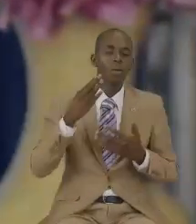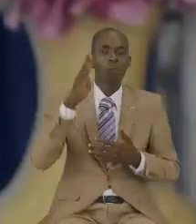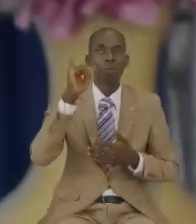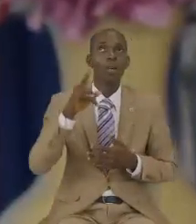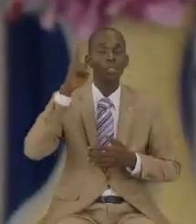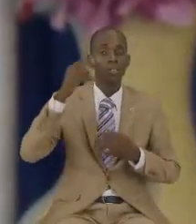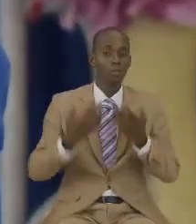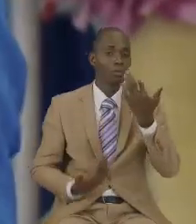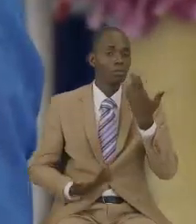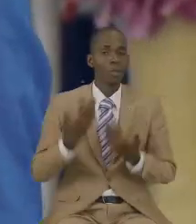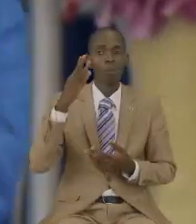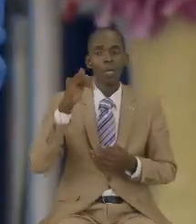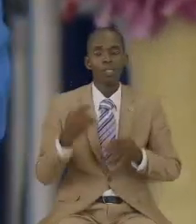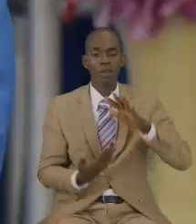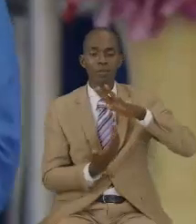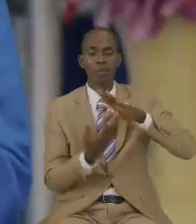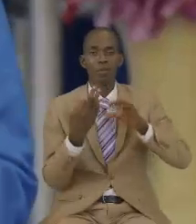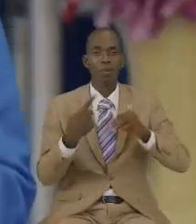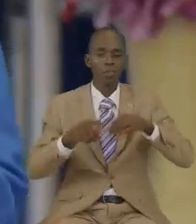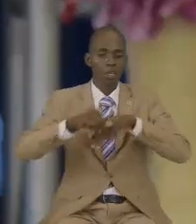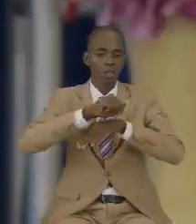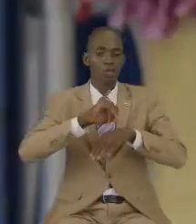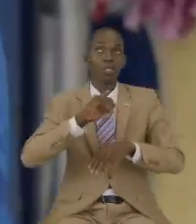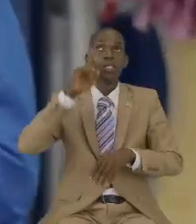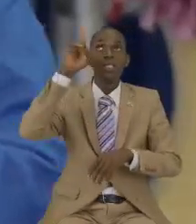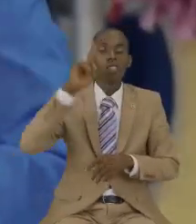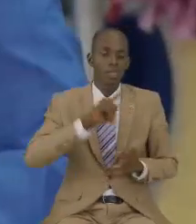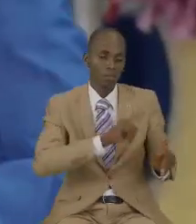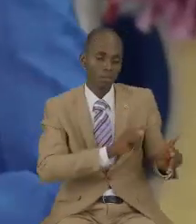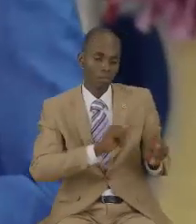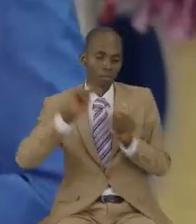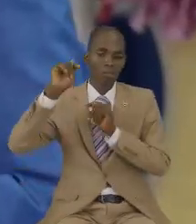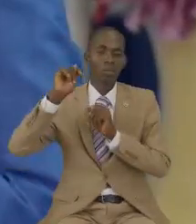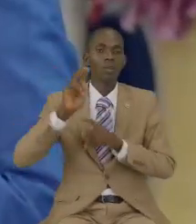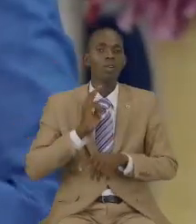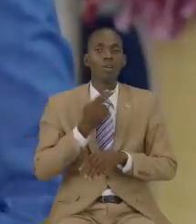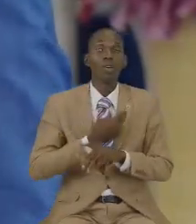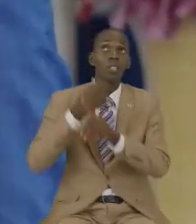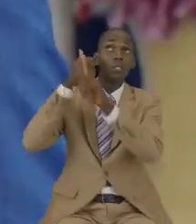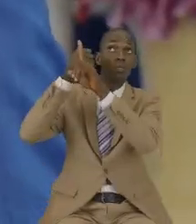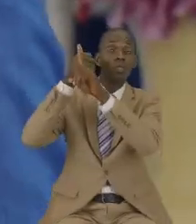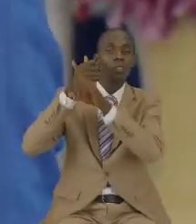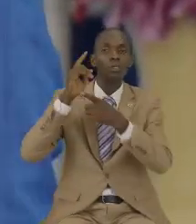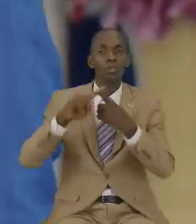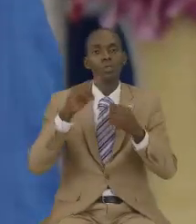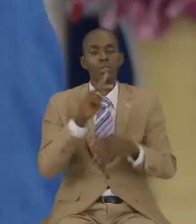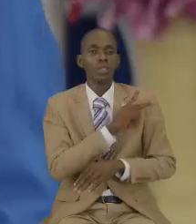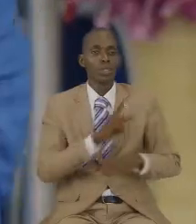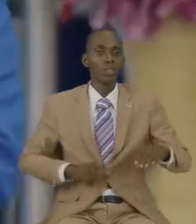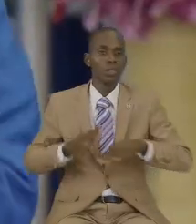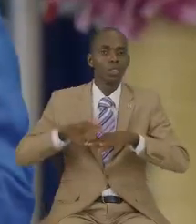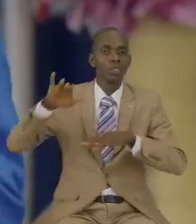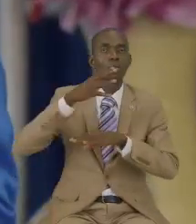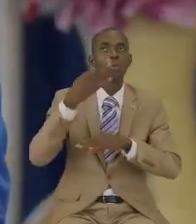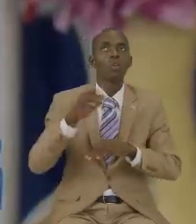by the flame of the anointing, he translates us himself to the kingdom of his